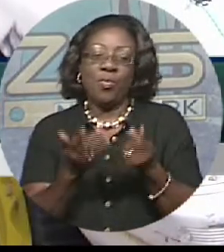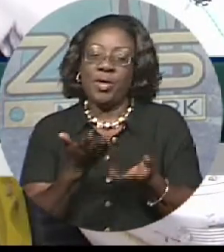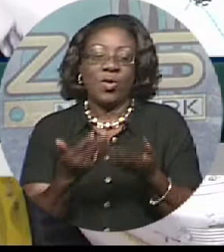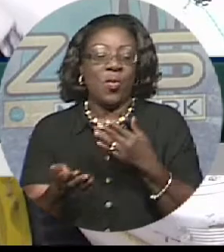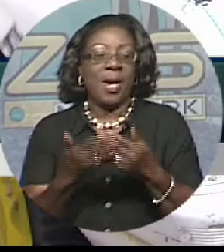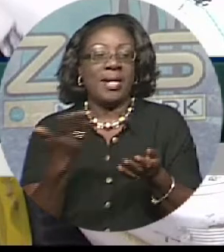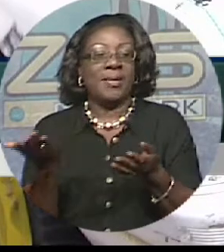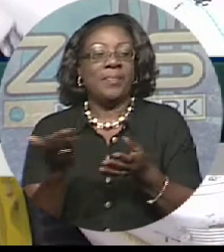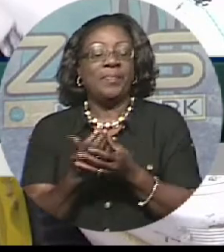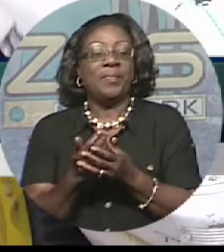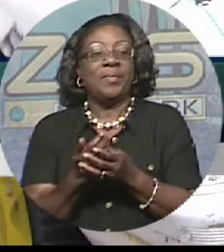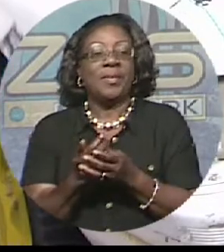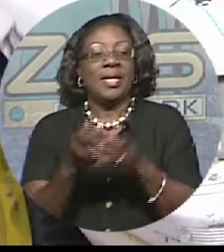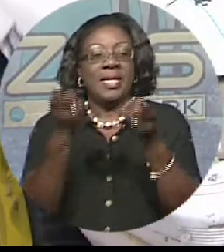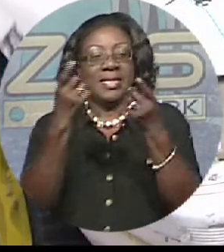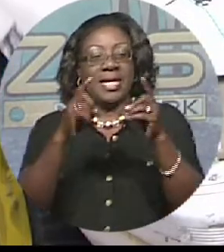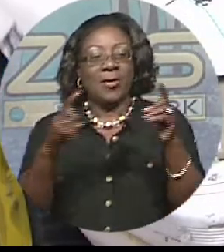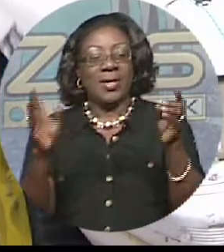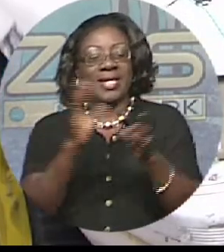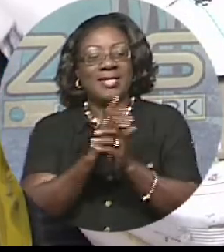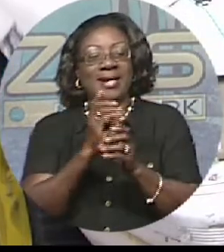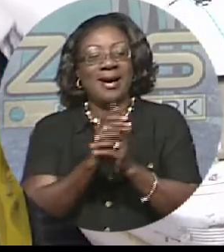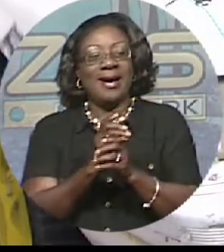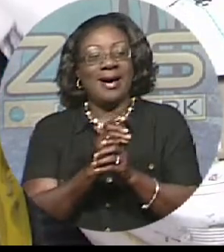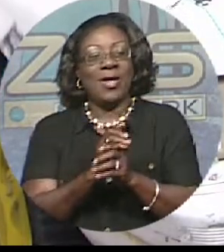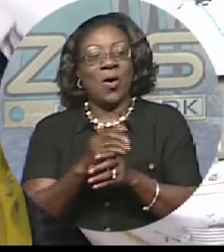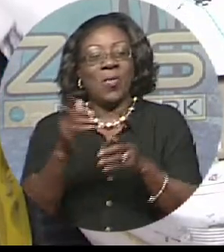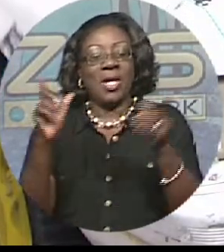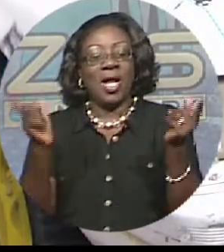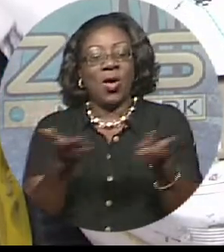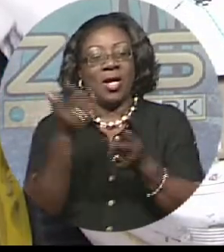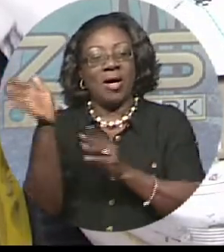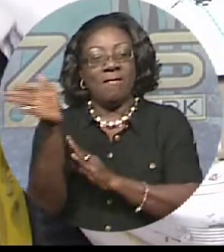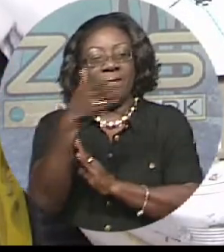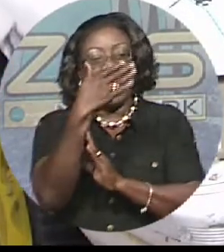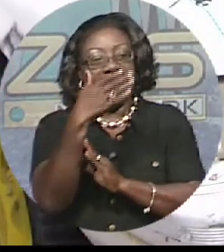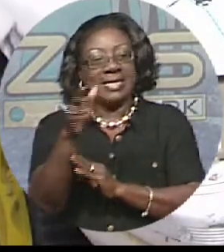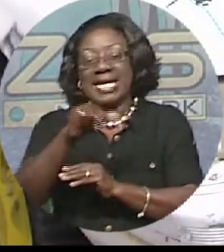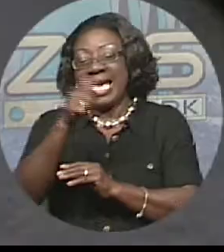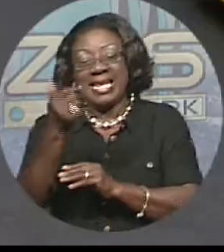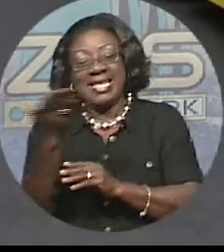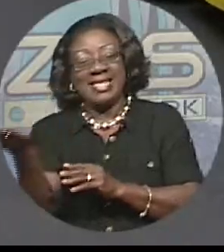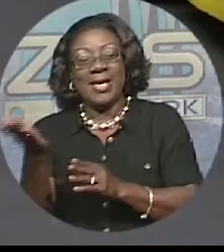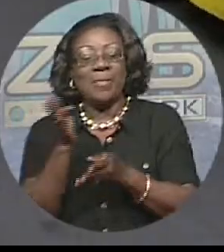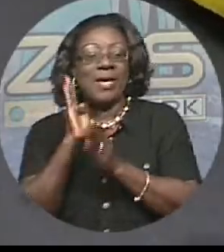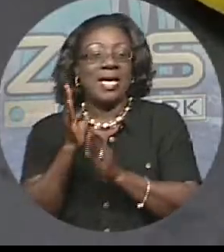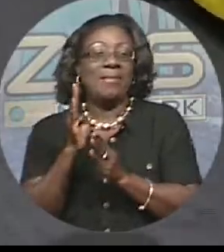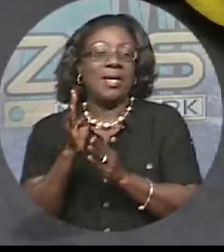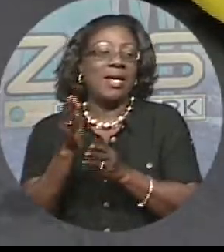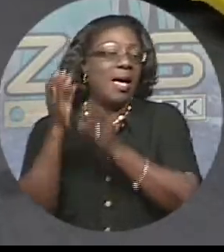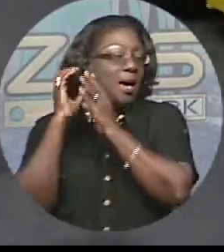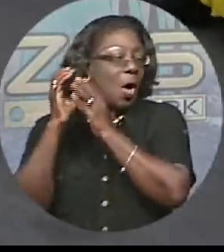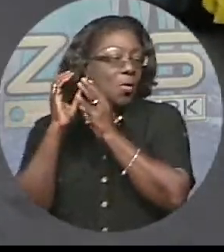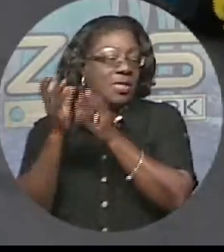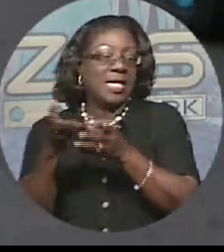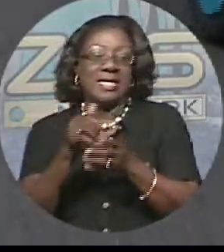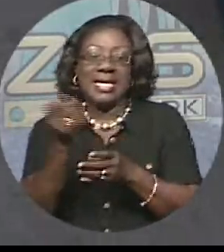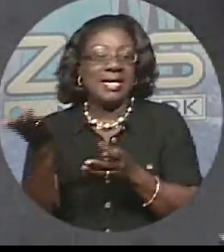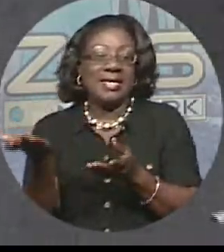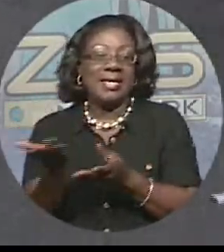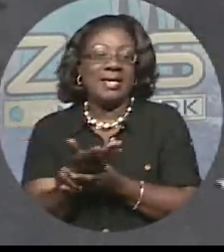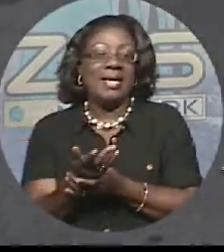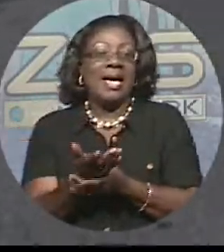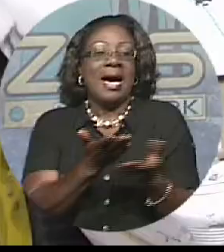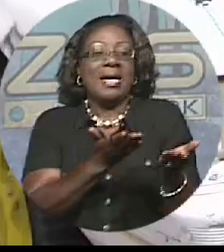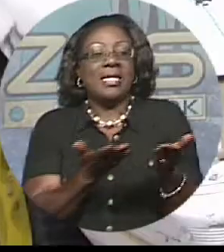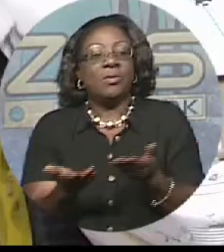use it. Decorated my car along with a lot of flags. Anything Bahamian, conch shell, anything. I just